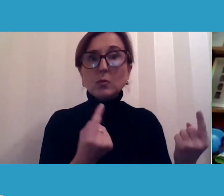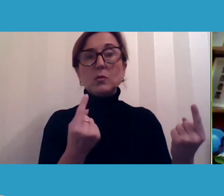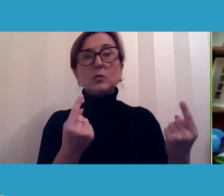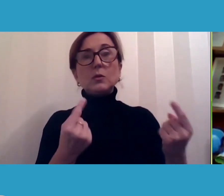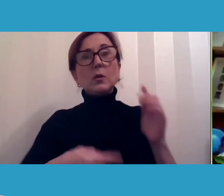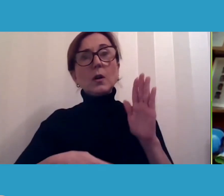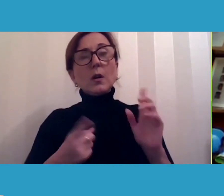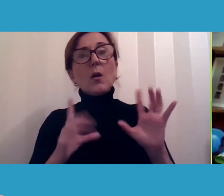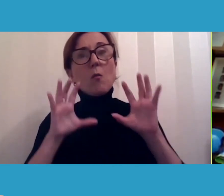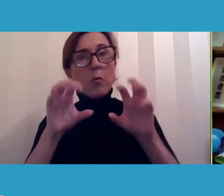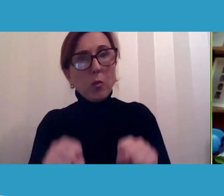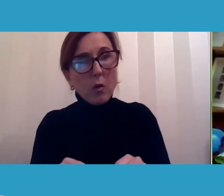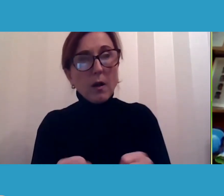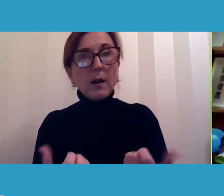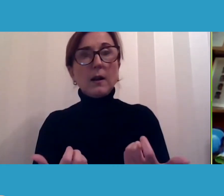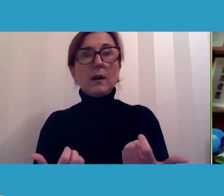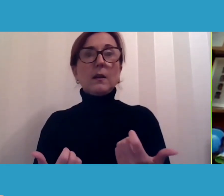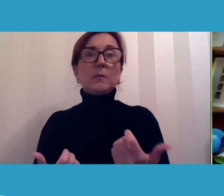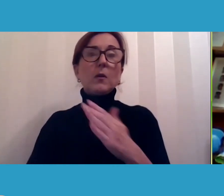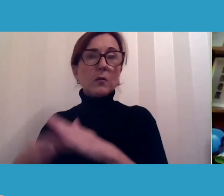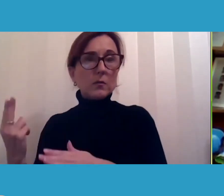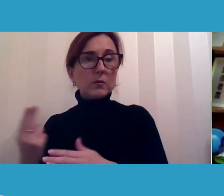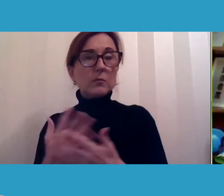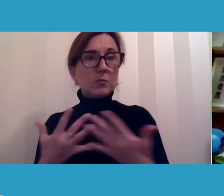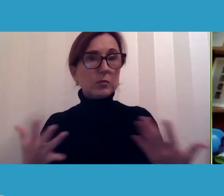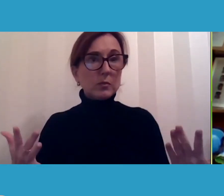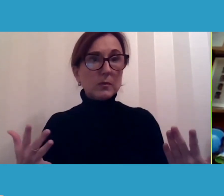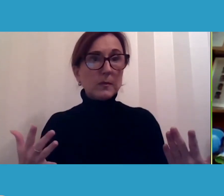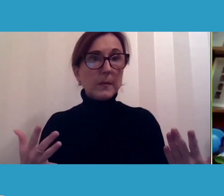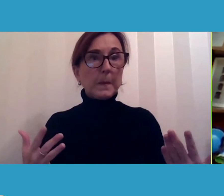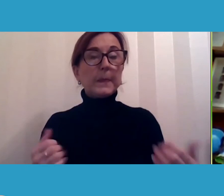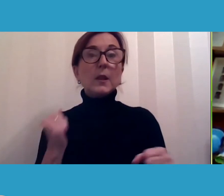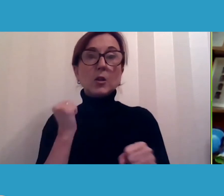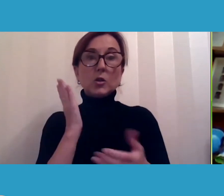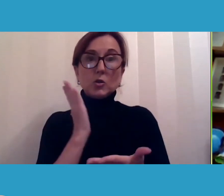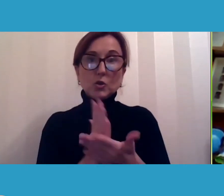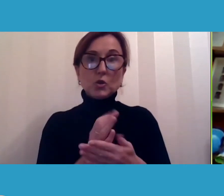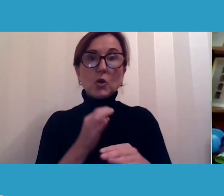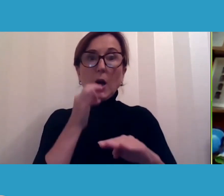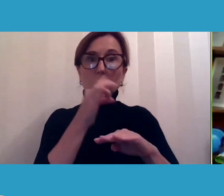to persecution of hate crimes, physical attacks.